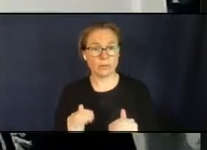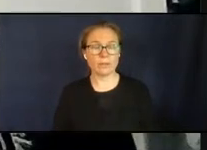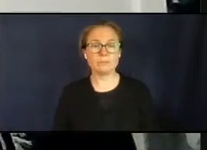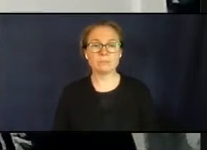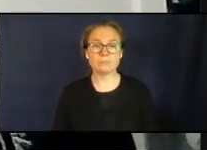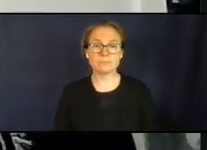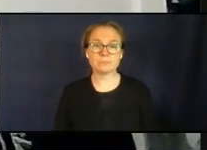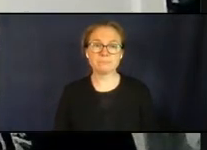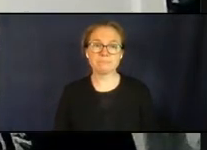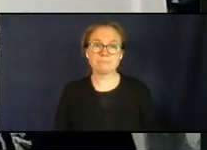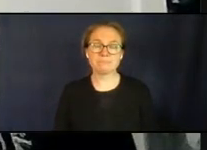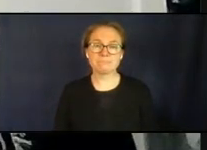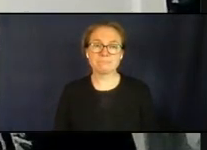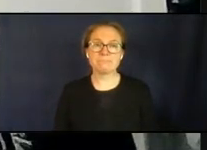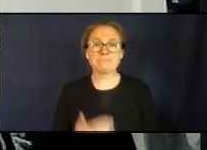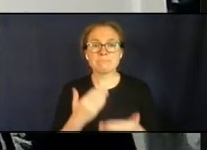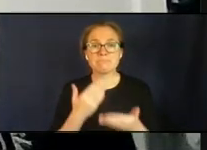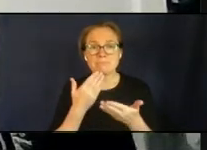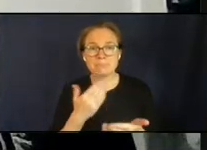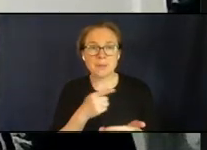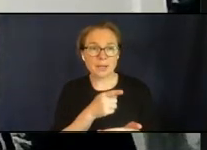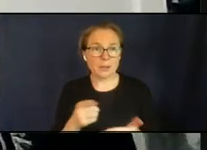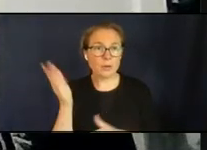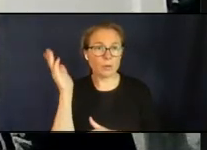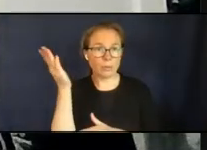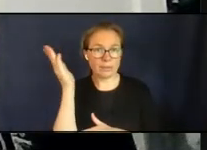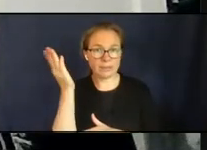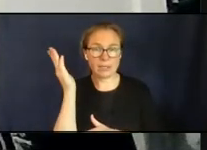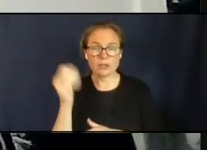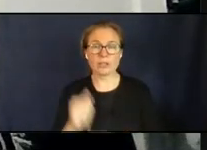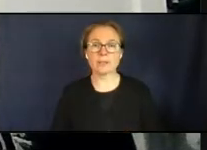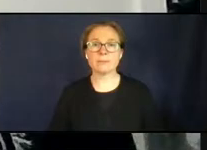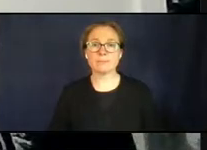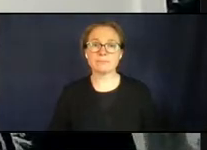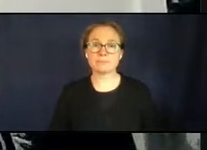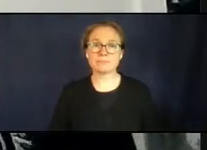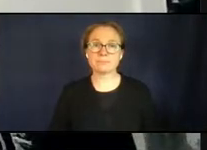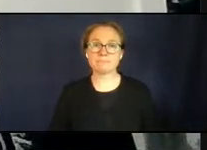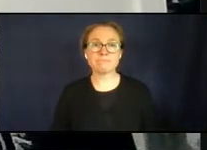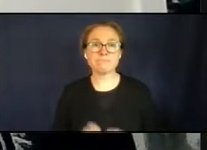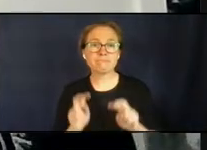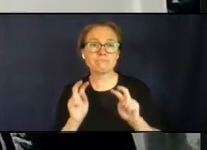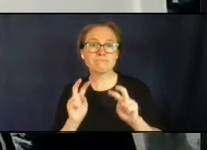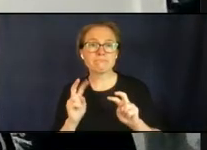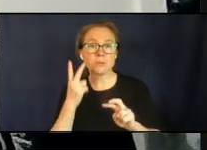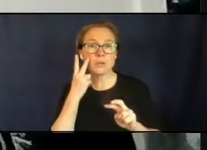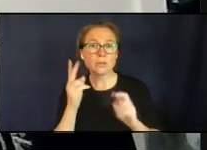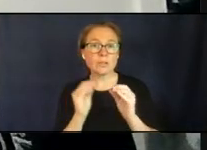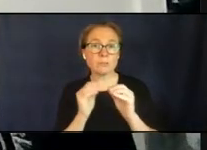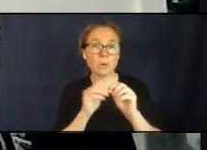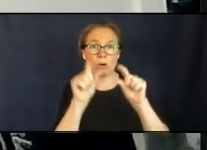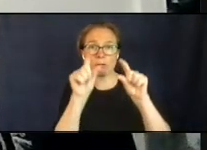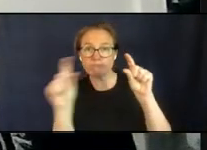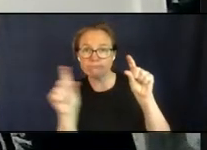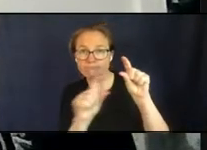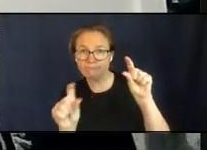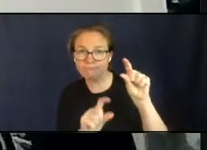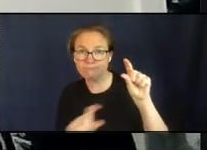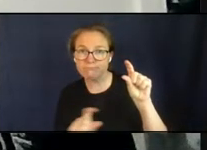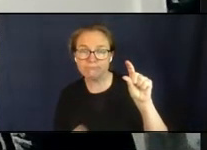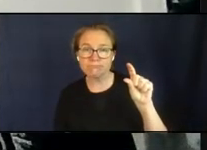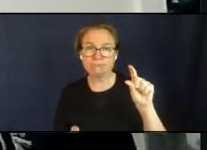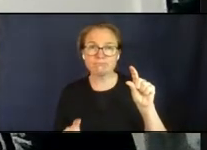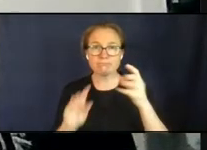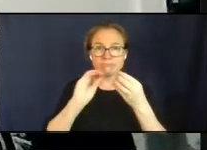team for the presentation. We look forward to the dashboards and continuing to track the progress here. We all